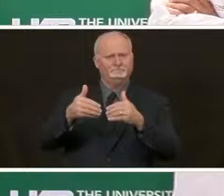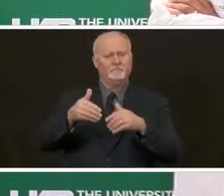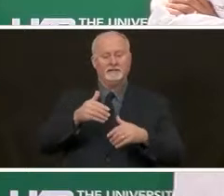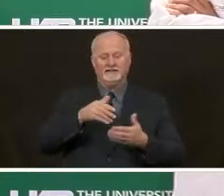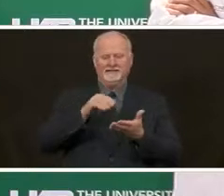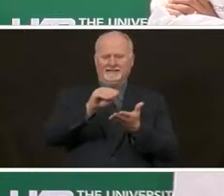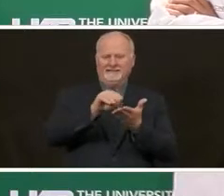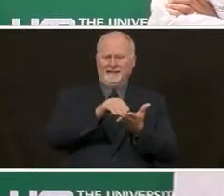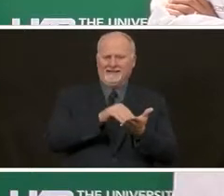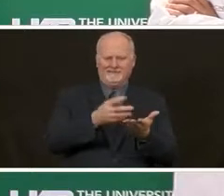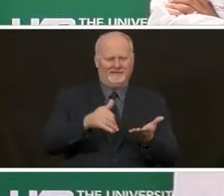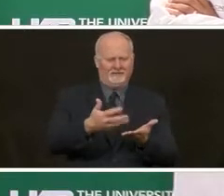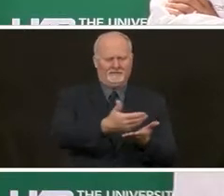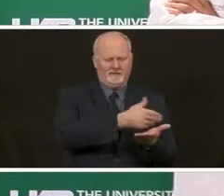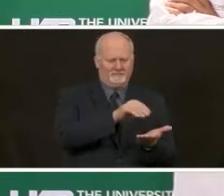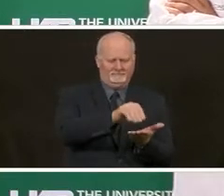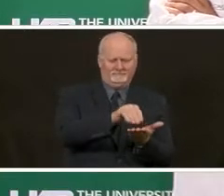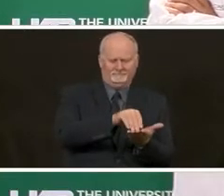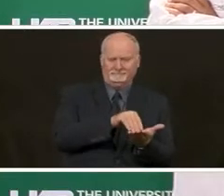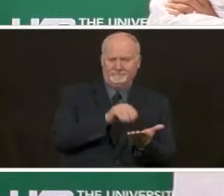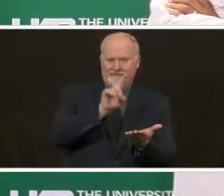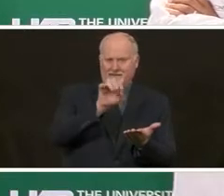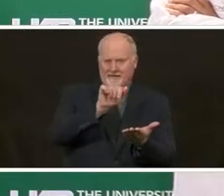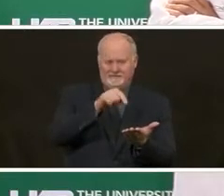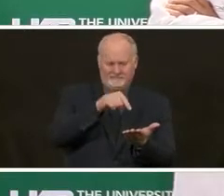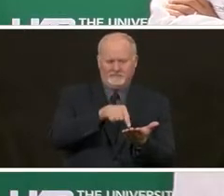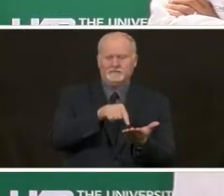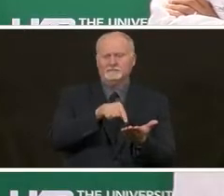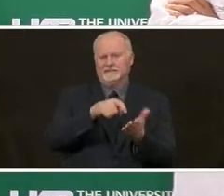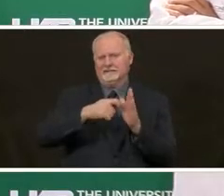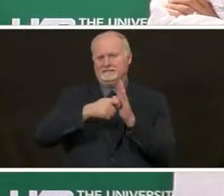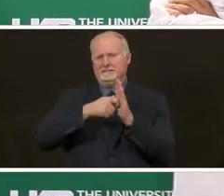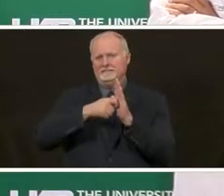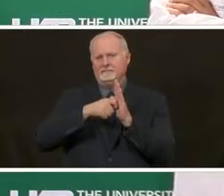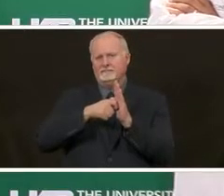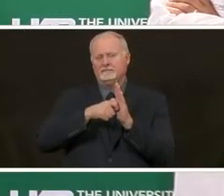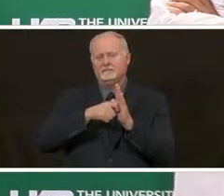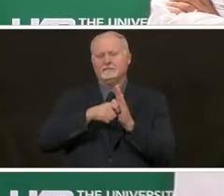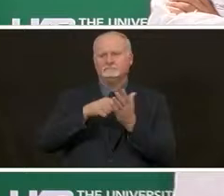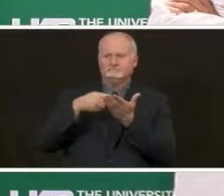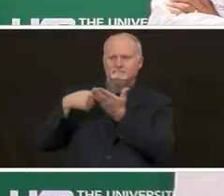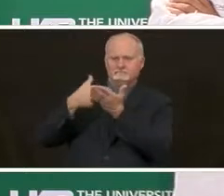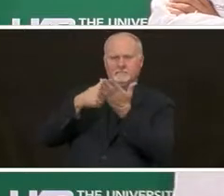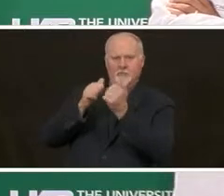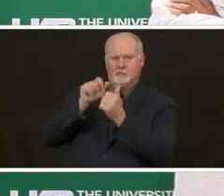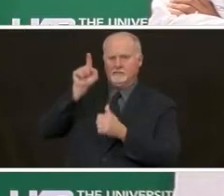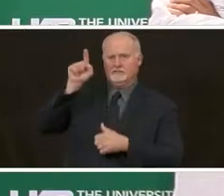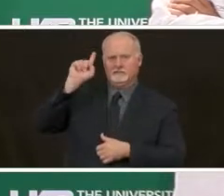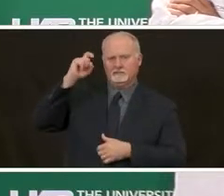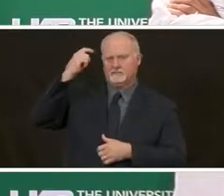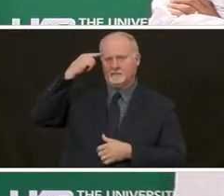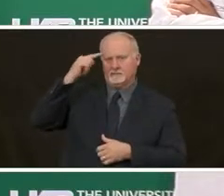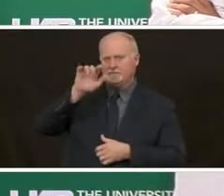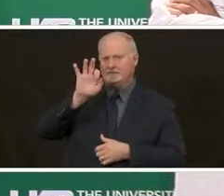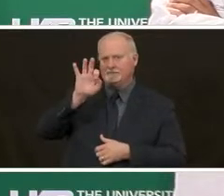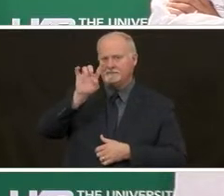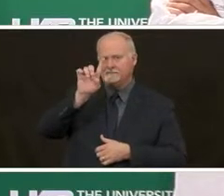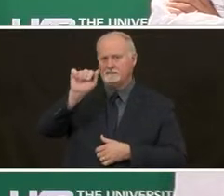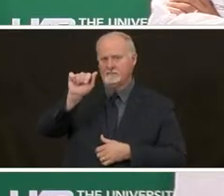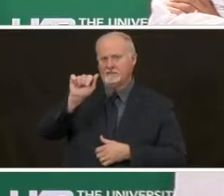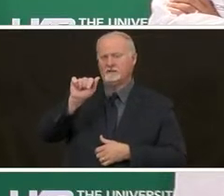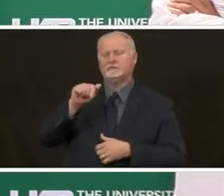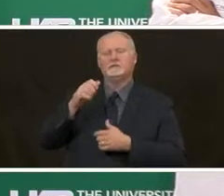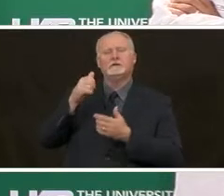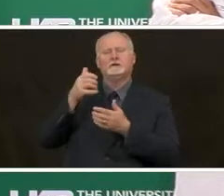been collected from this particular study is going to be key as we begin to have discussions with the FDA about obtaining an